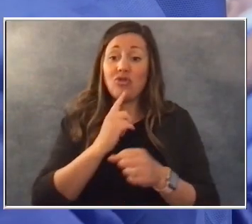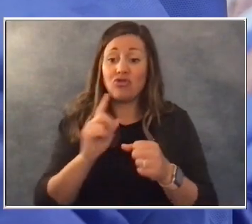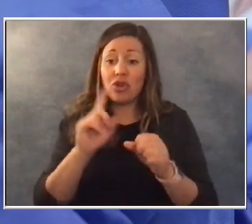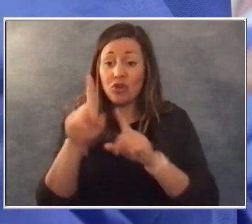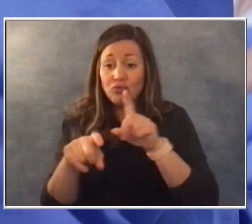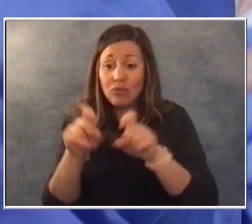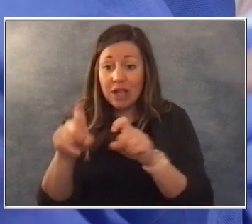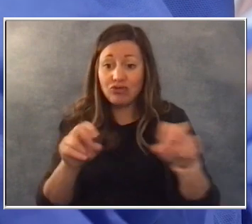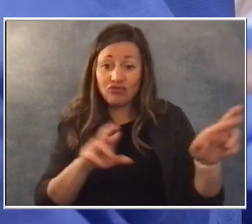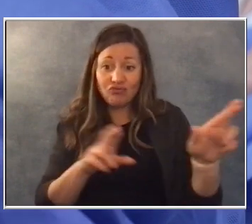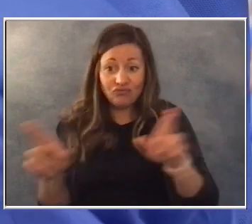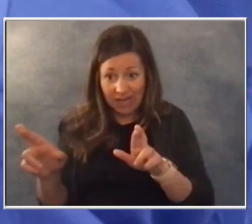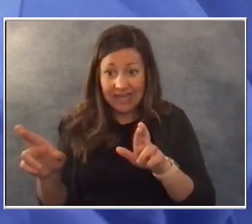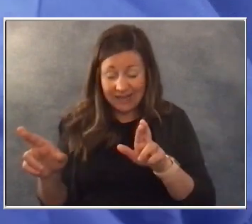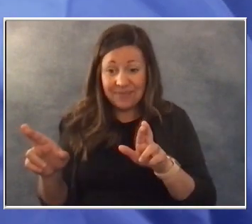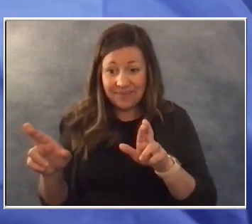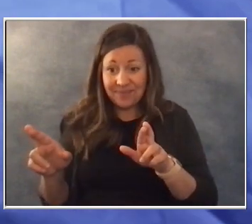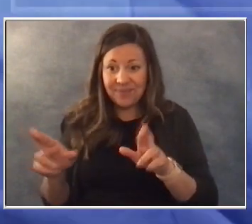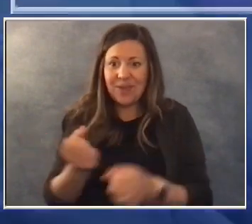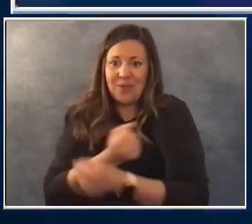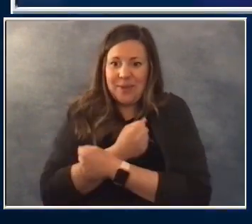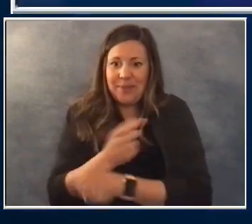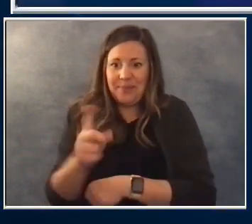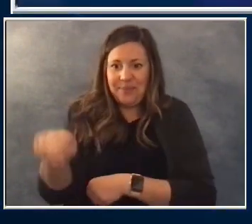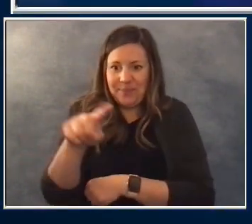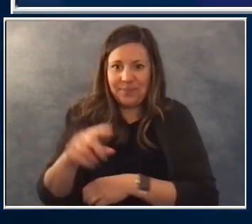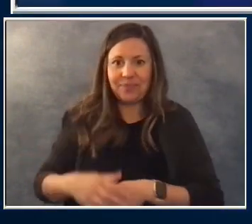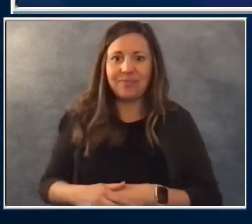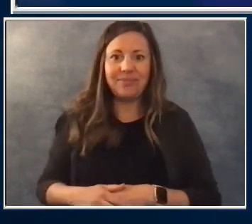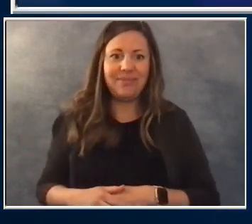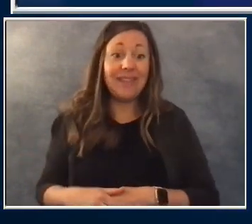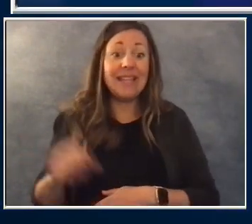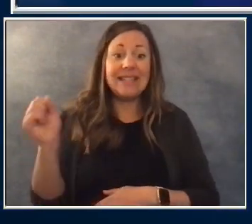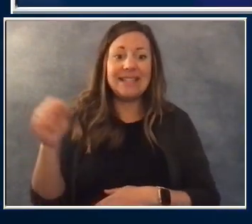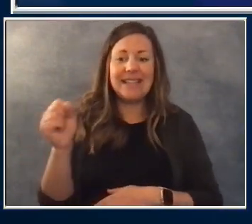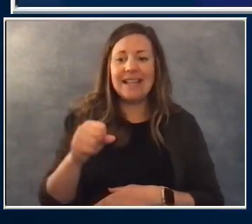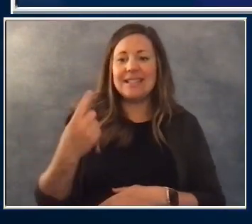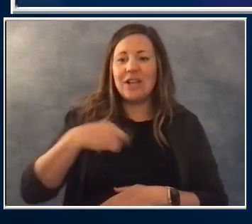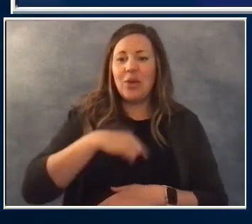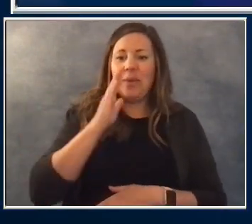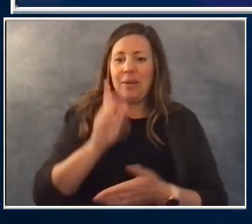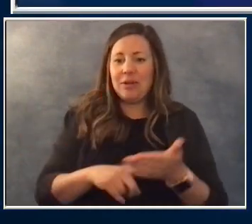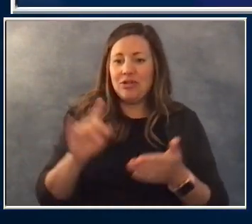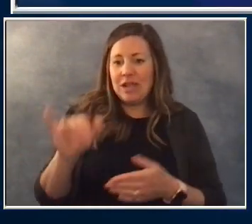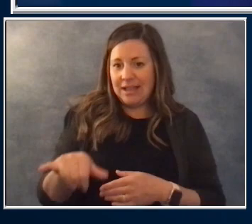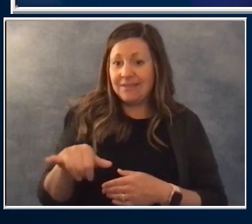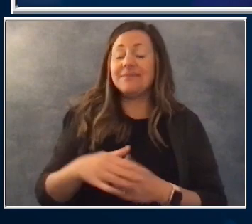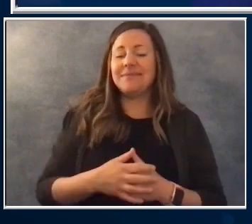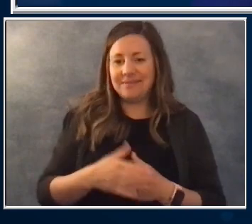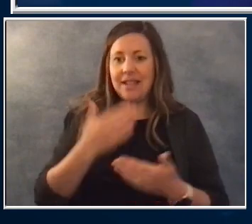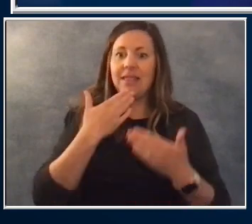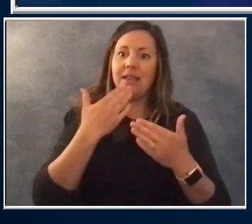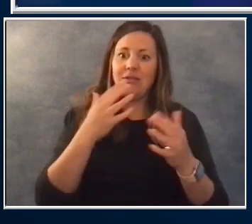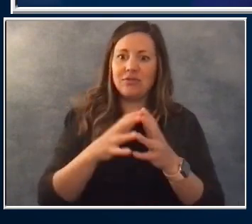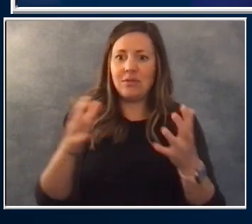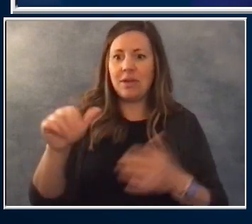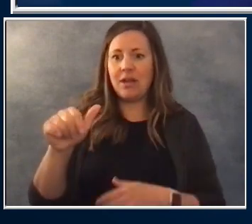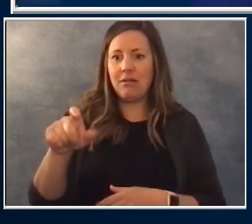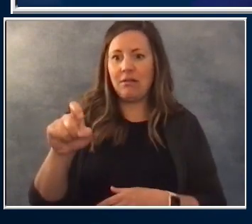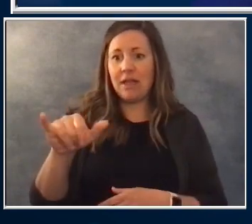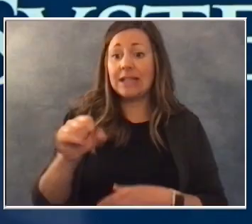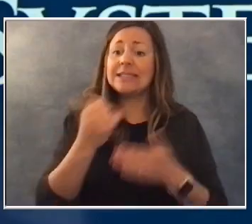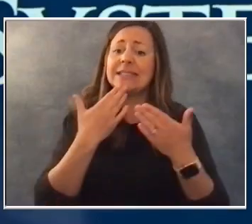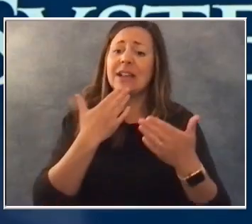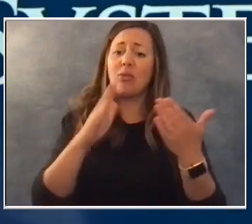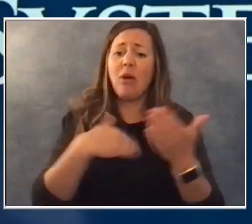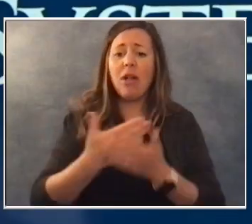have plenty of questions and we love them. Yes, we will check it out. Alexis, thank you so much. And thank you to all of our guests today and, of